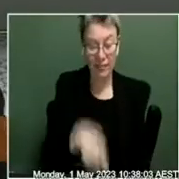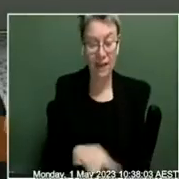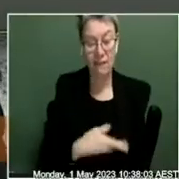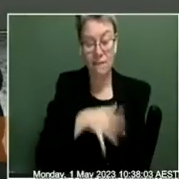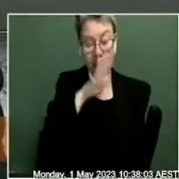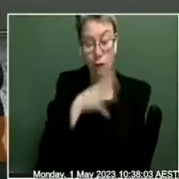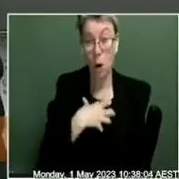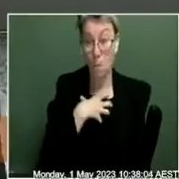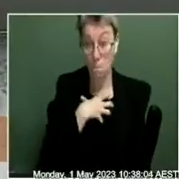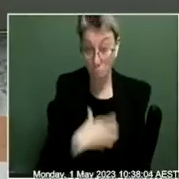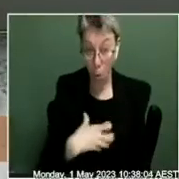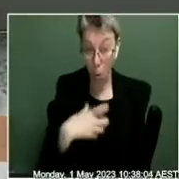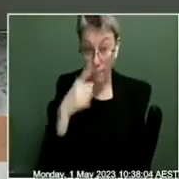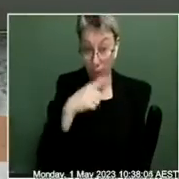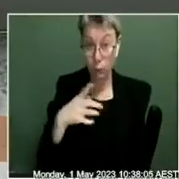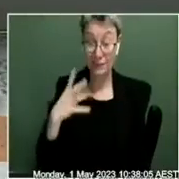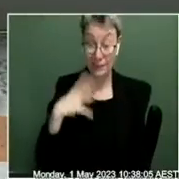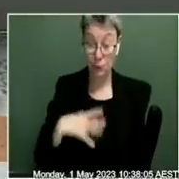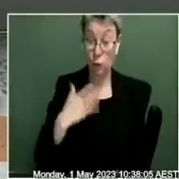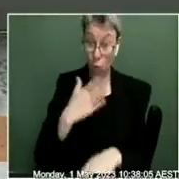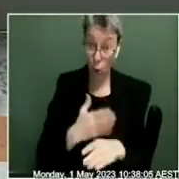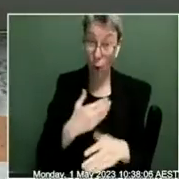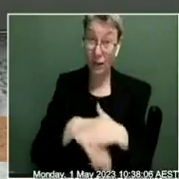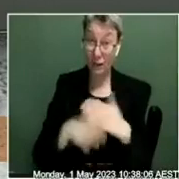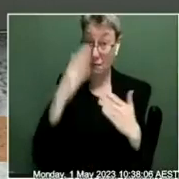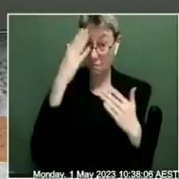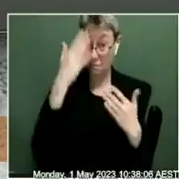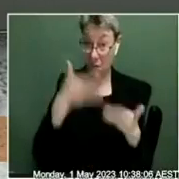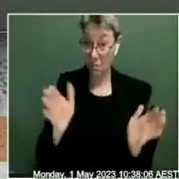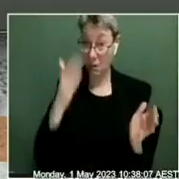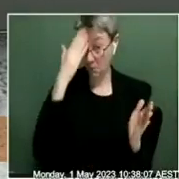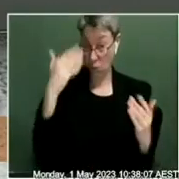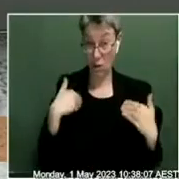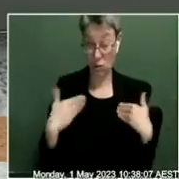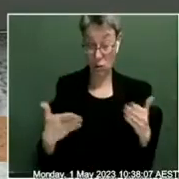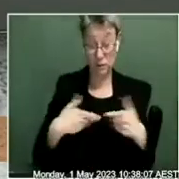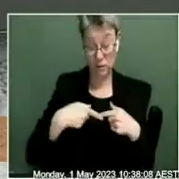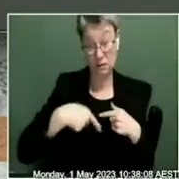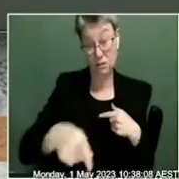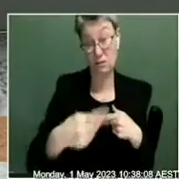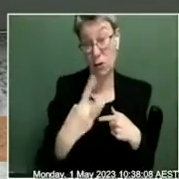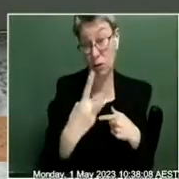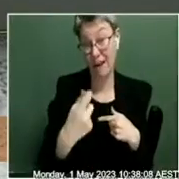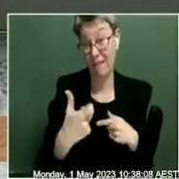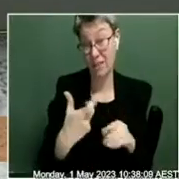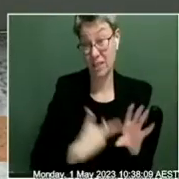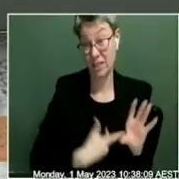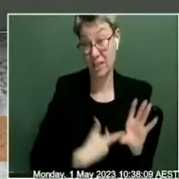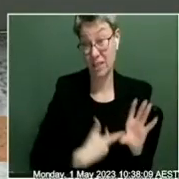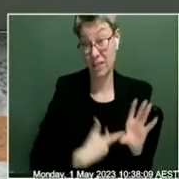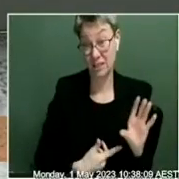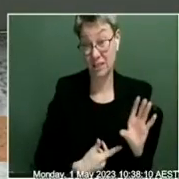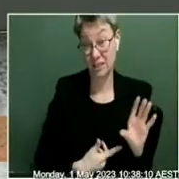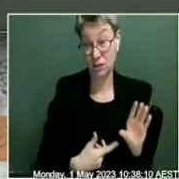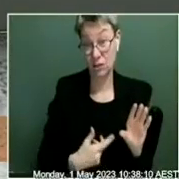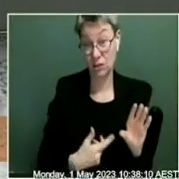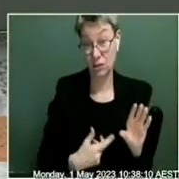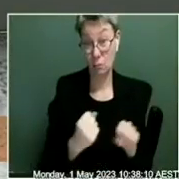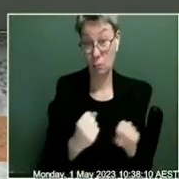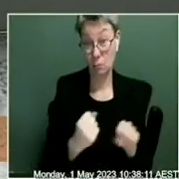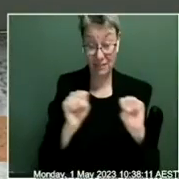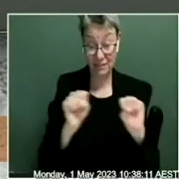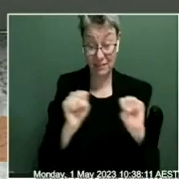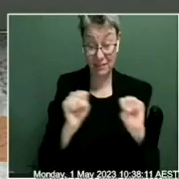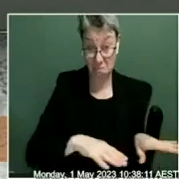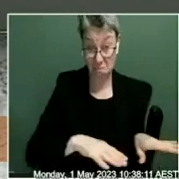just to stabilise the system and implement currently funded reforms. And at paragraph 59 of your